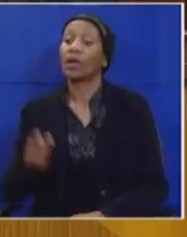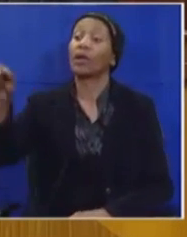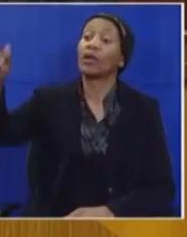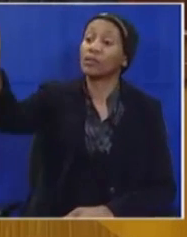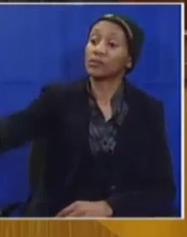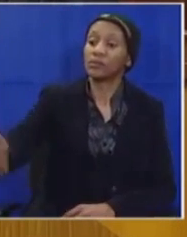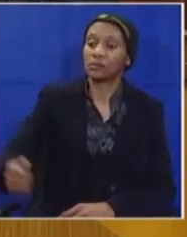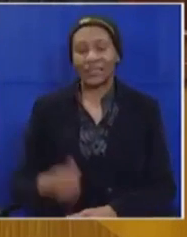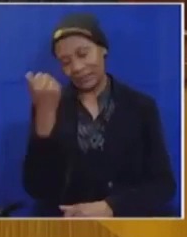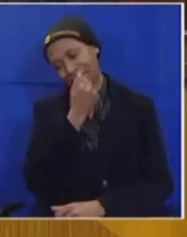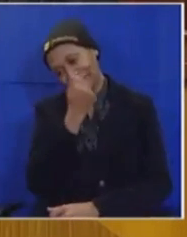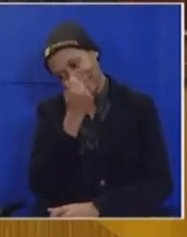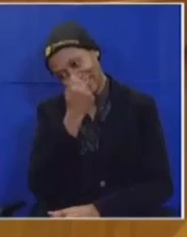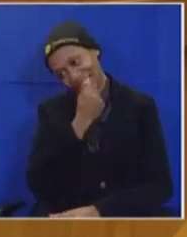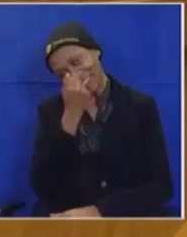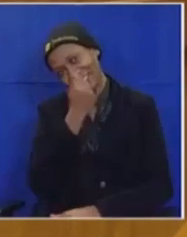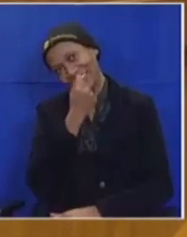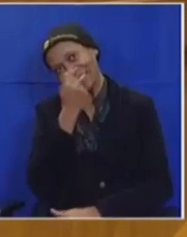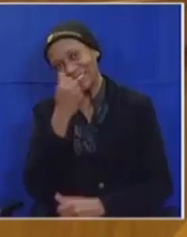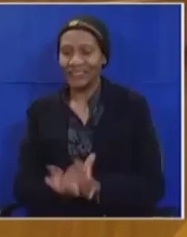No, untshwarele. Aw.